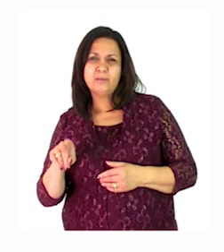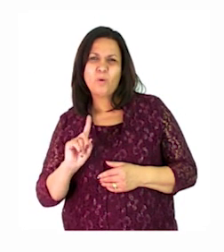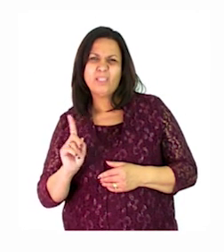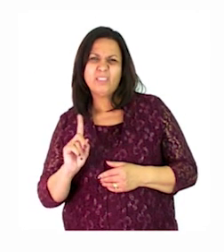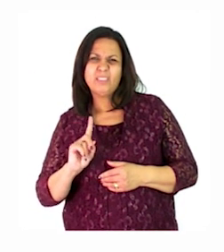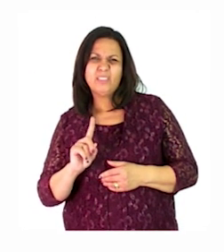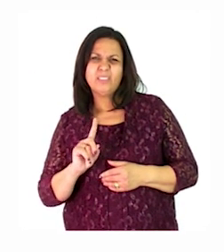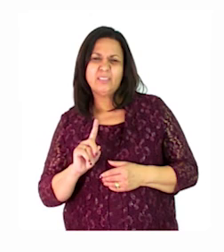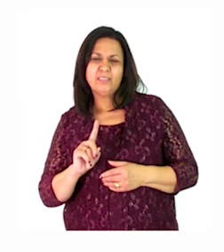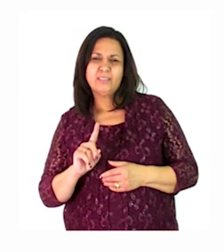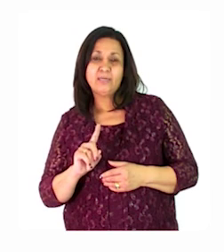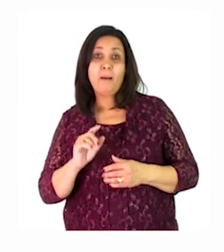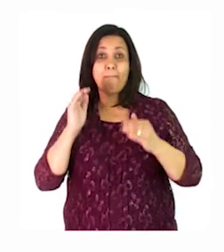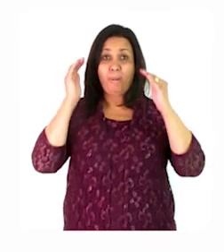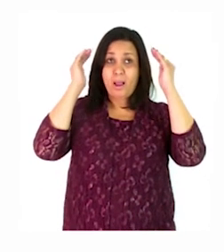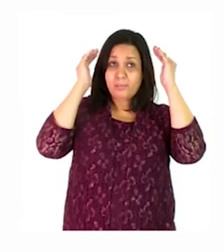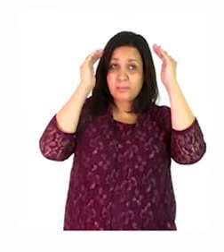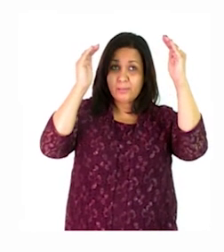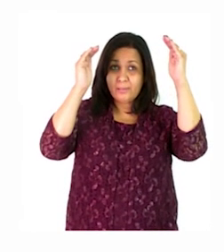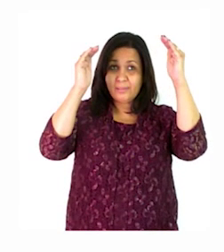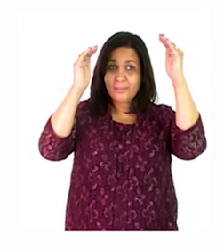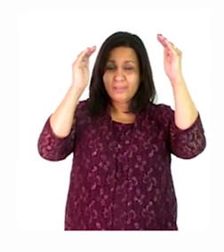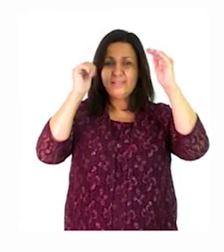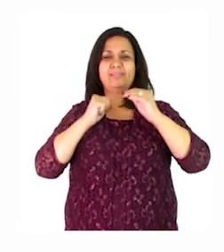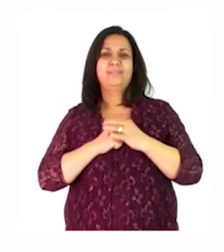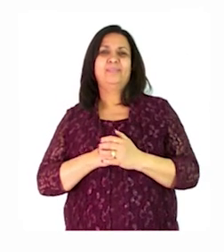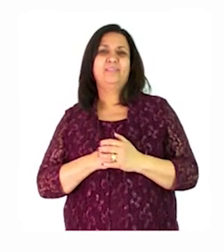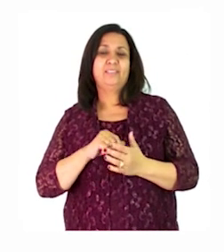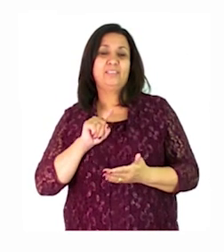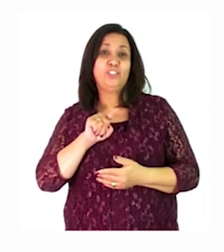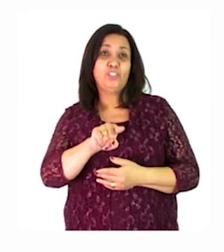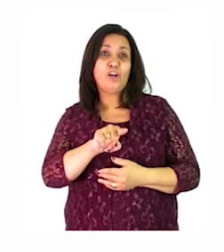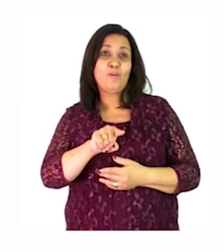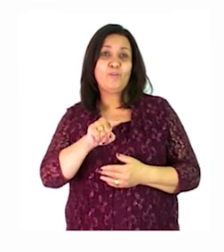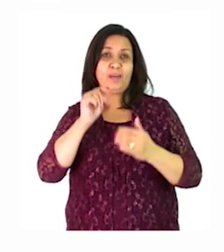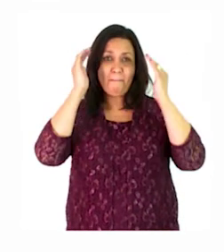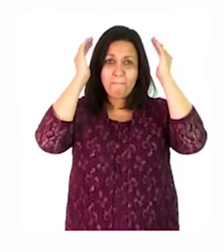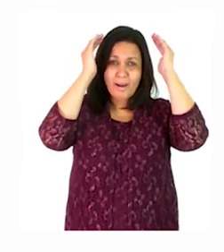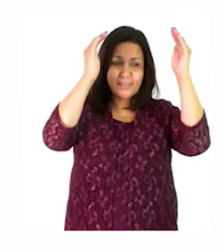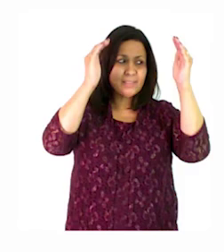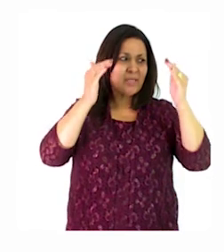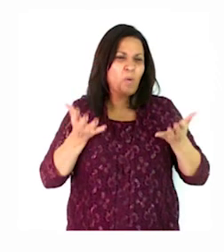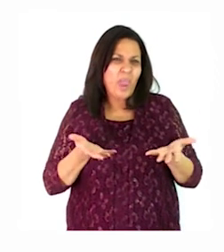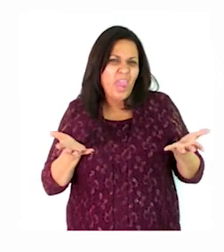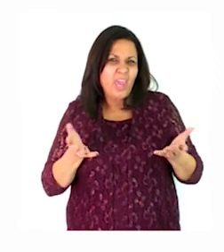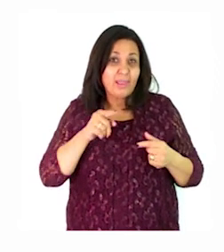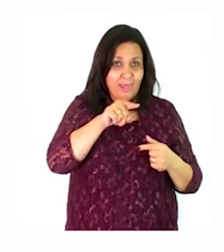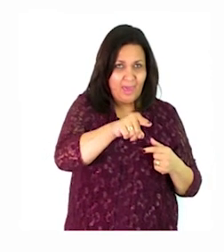picture. There is a bus. Let's point to the bus. Well